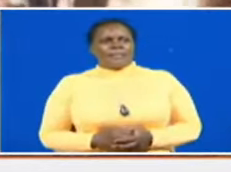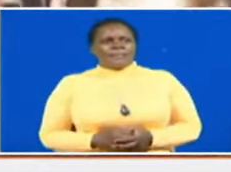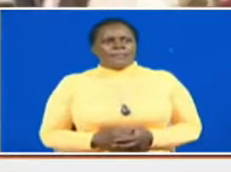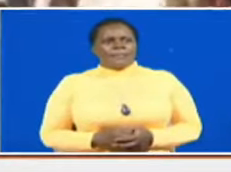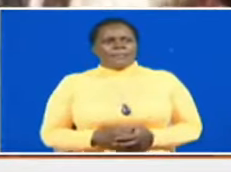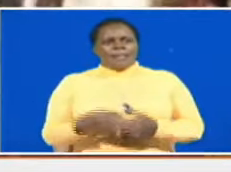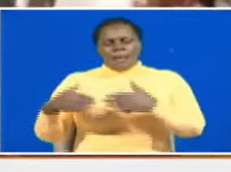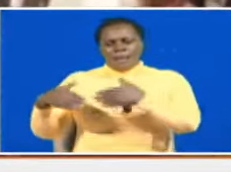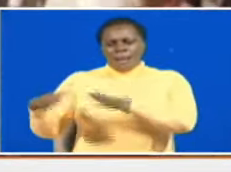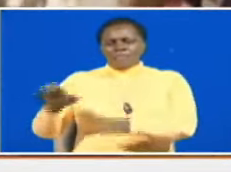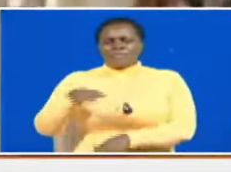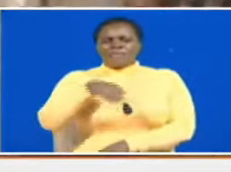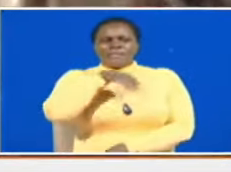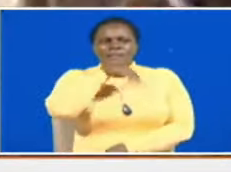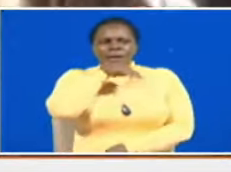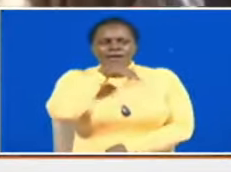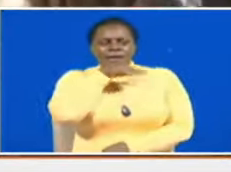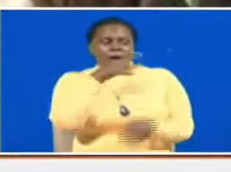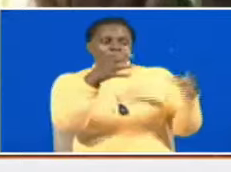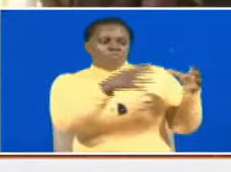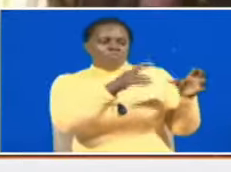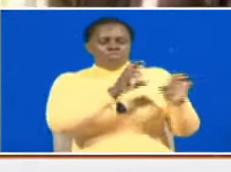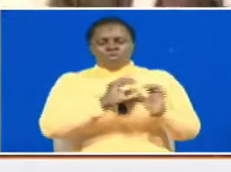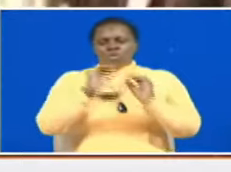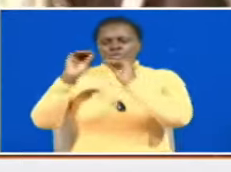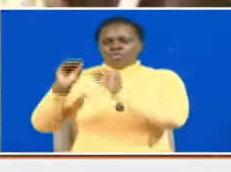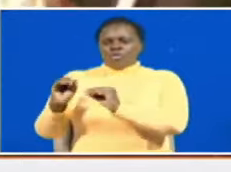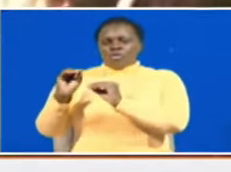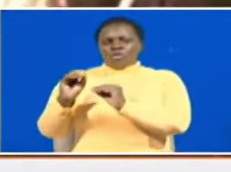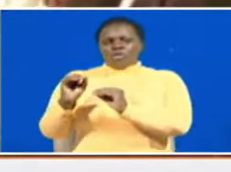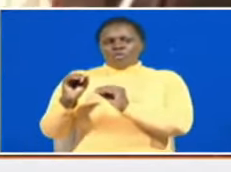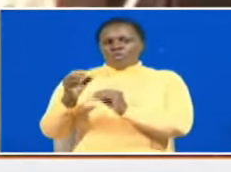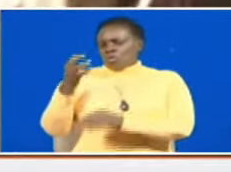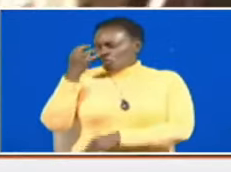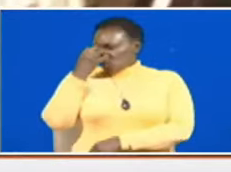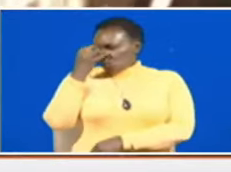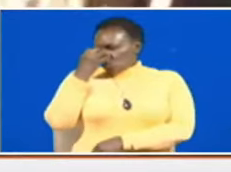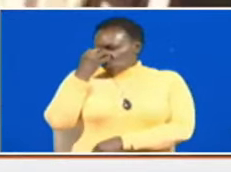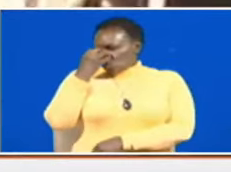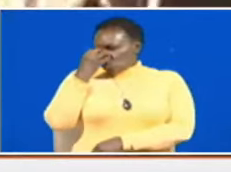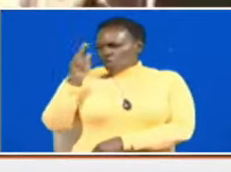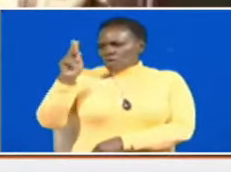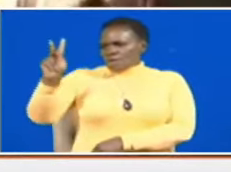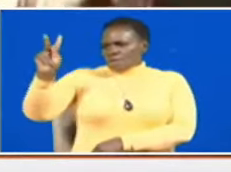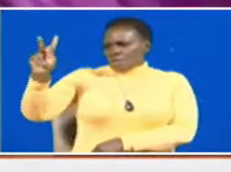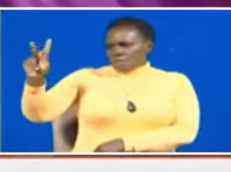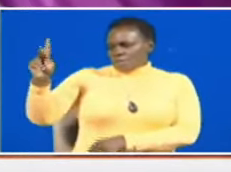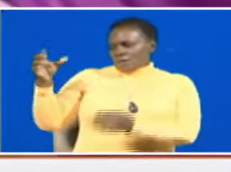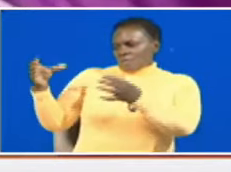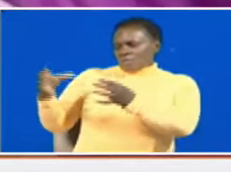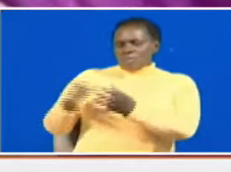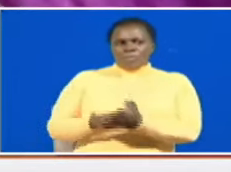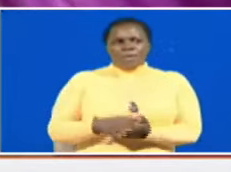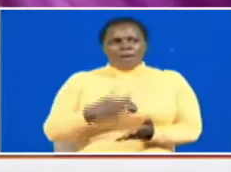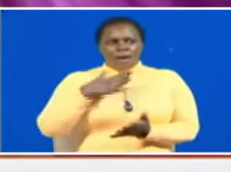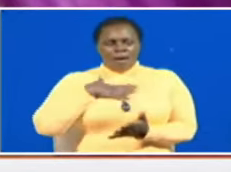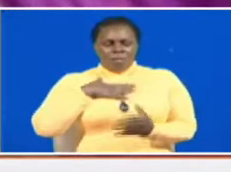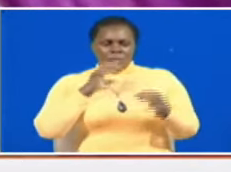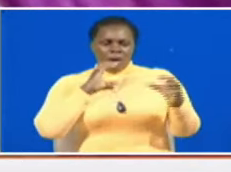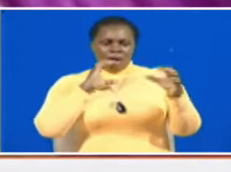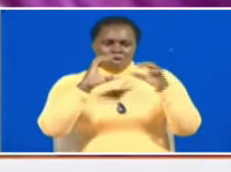by ditching Raila Odinga's Azimio coalition to join forces with President William Ruto in Kenya Kwanza. Our